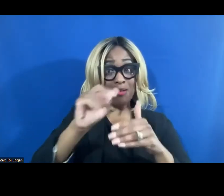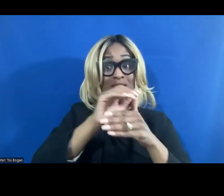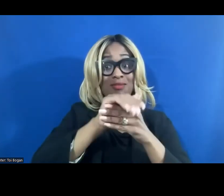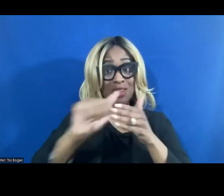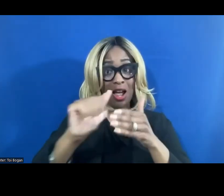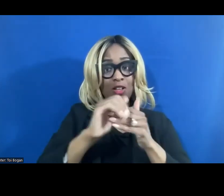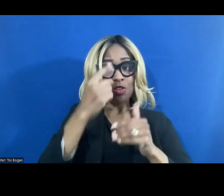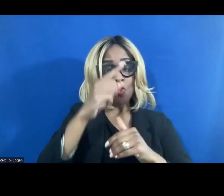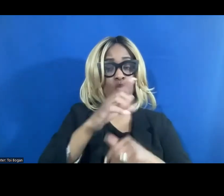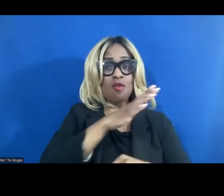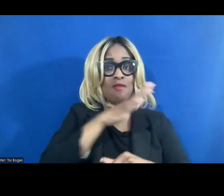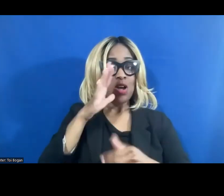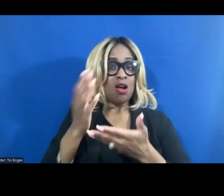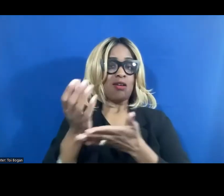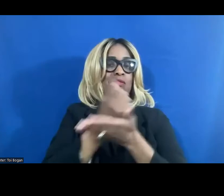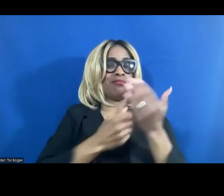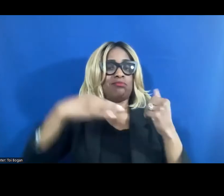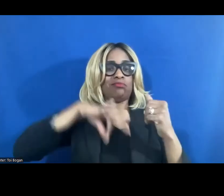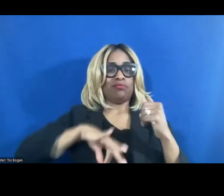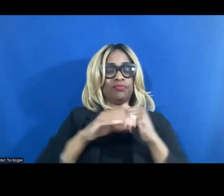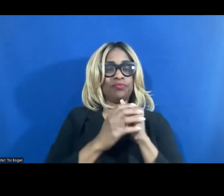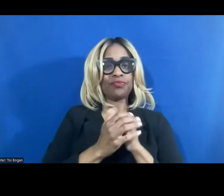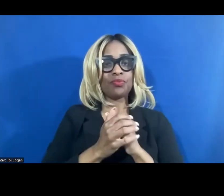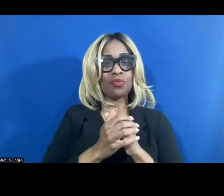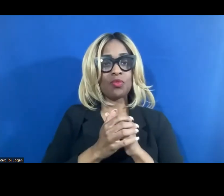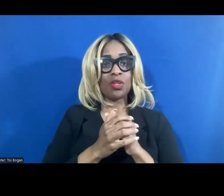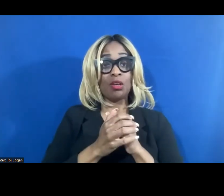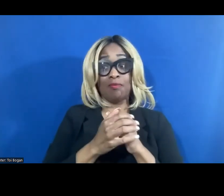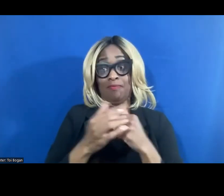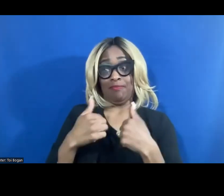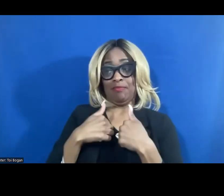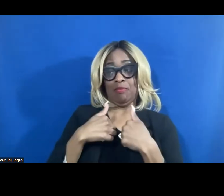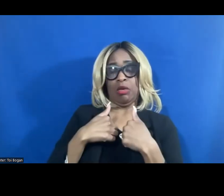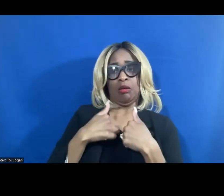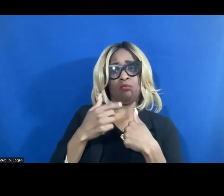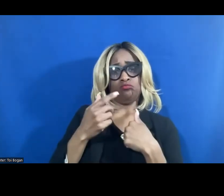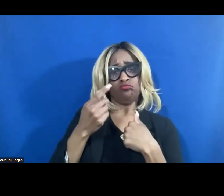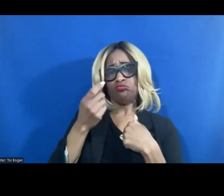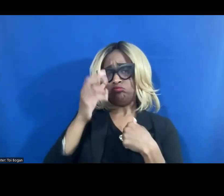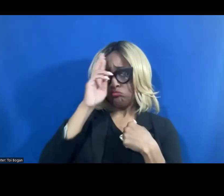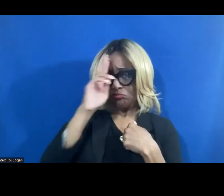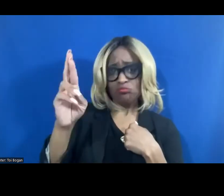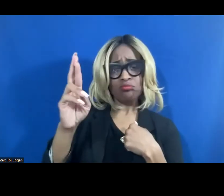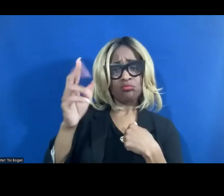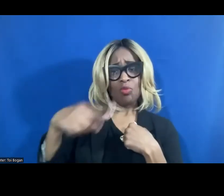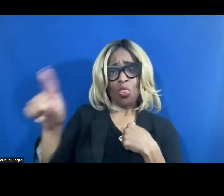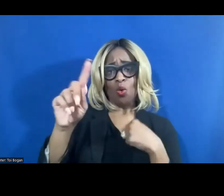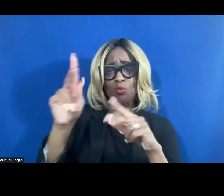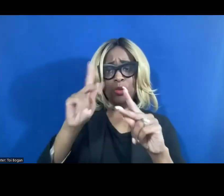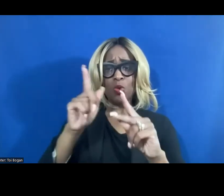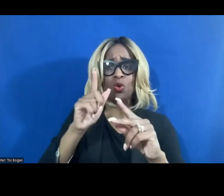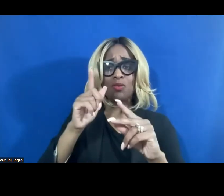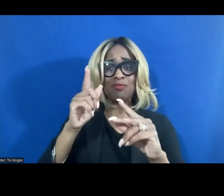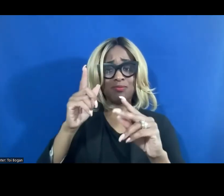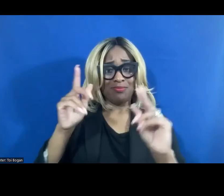revenues. So for me, there's value and respect to those hands that feed us and contribute